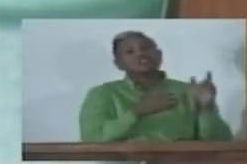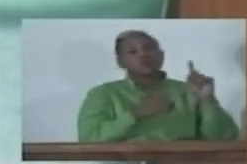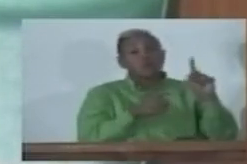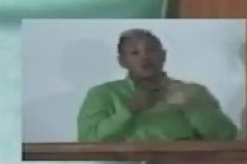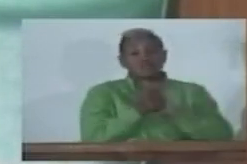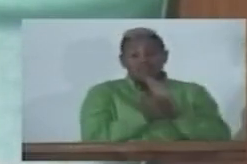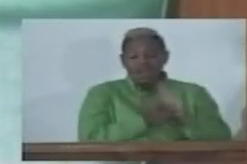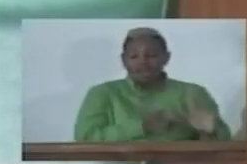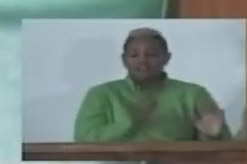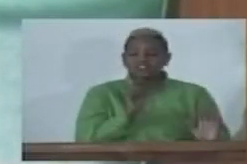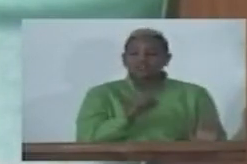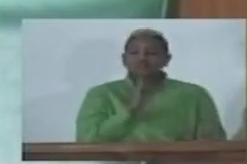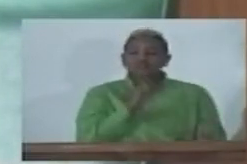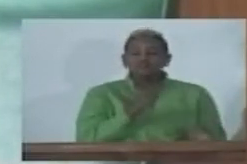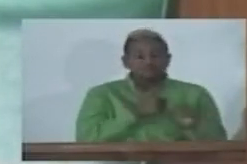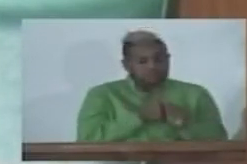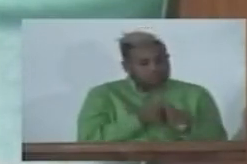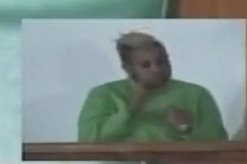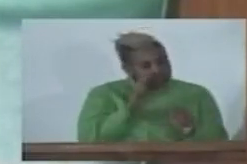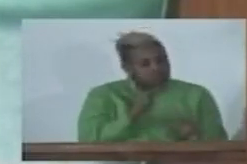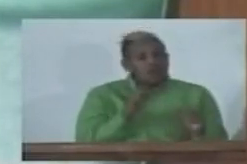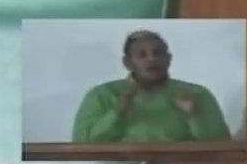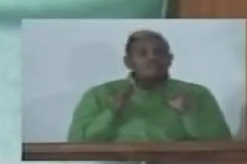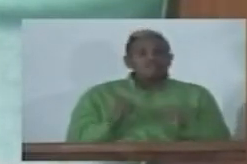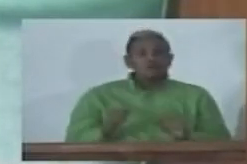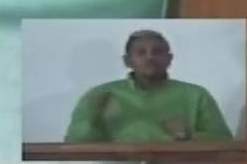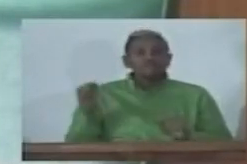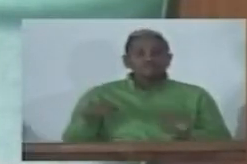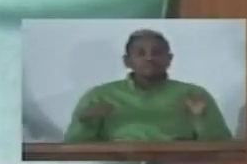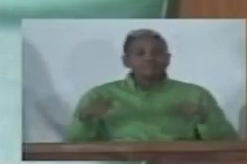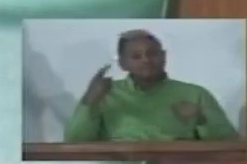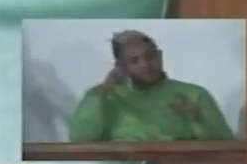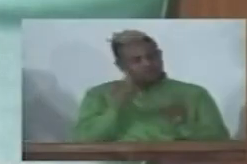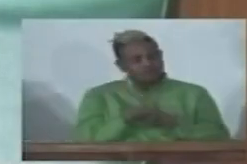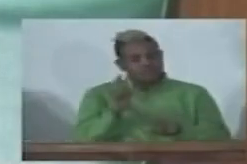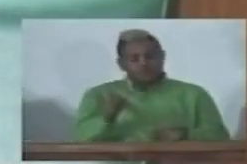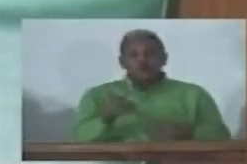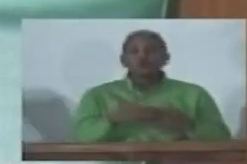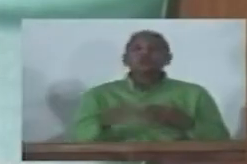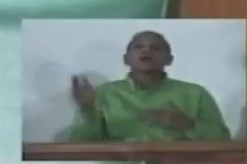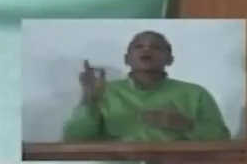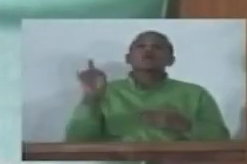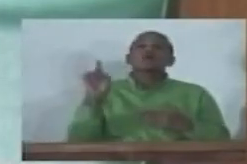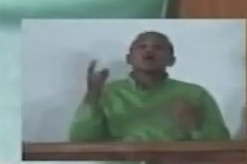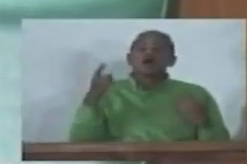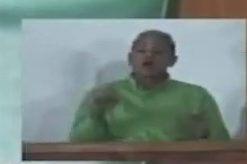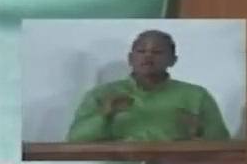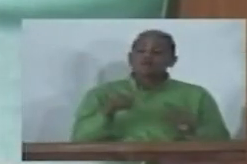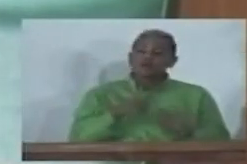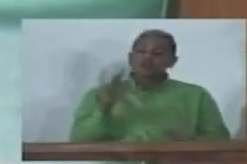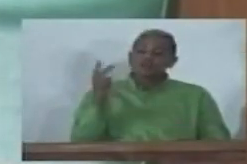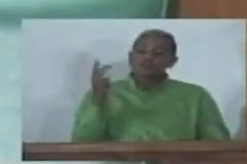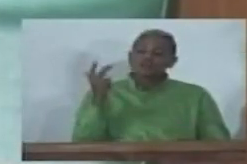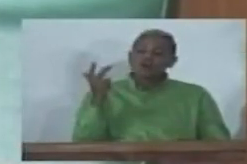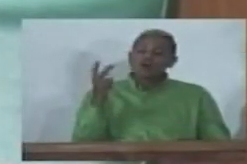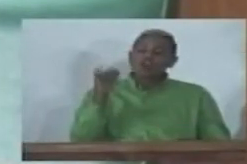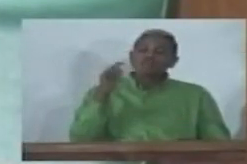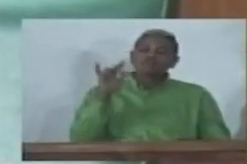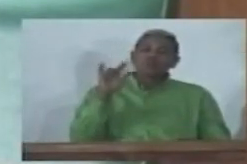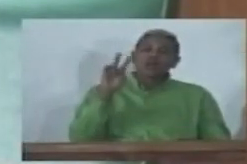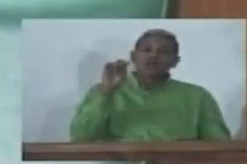Act shall be subject to affirmative resolution. And whereas, on the 3rd day of